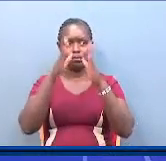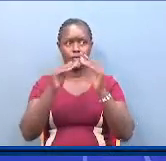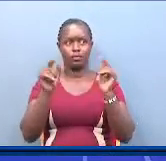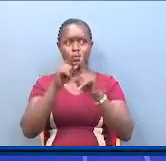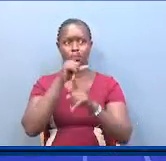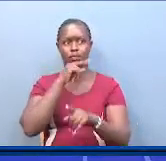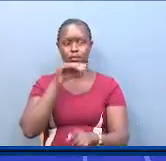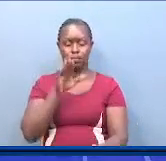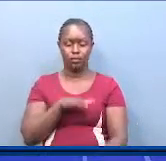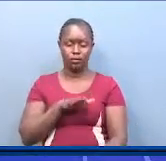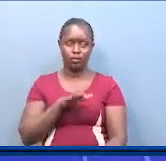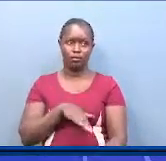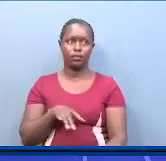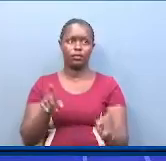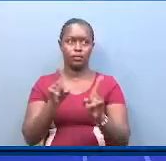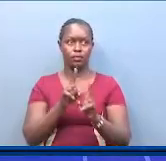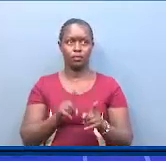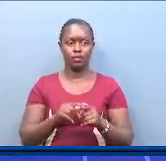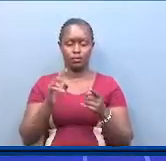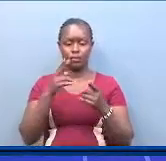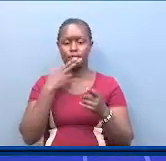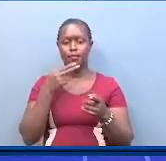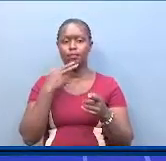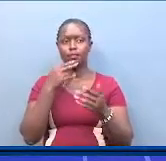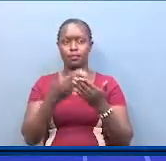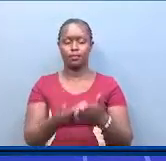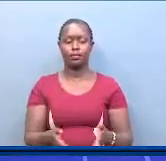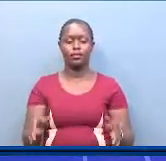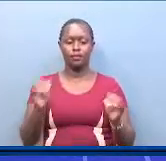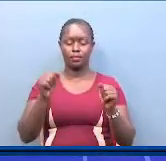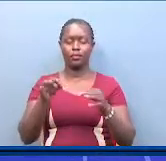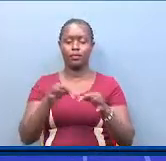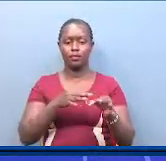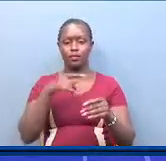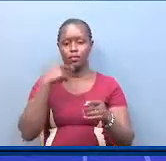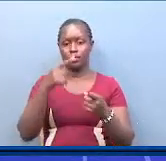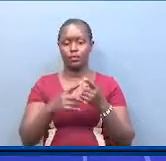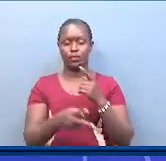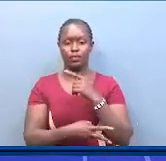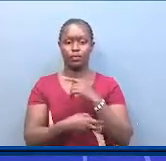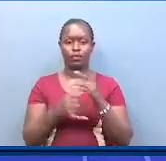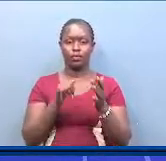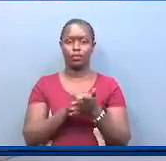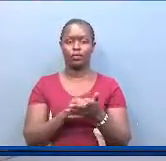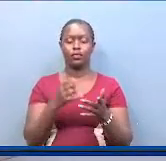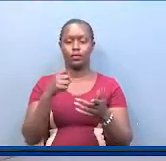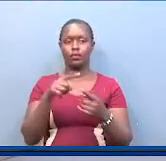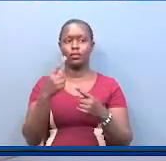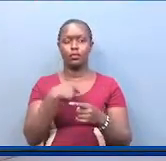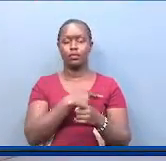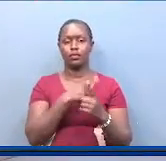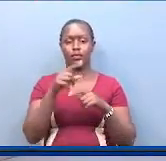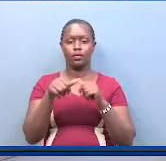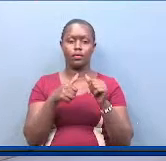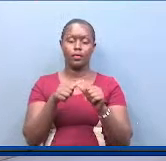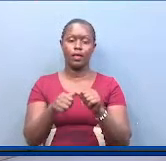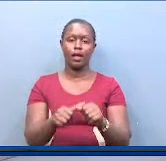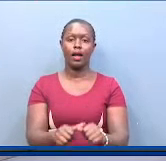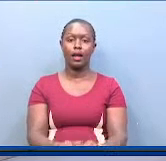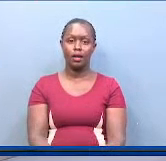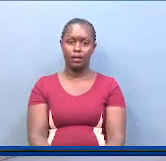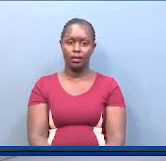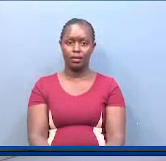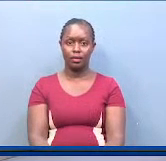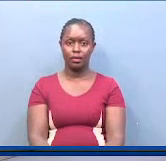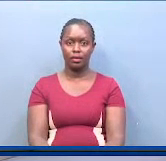and a woman, and a spoon gets lost. You must be able to explain who actually stole it. So we are talking of money not